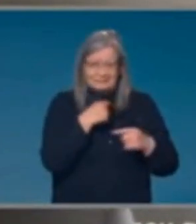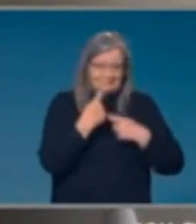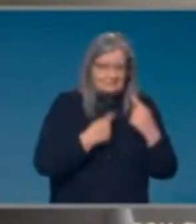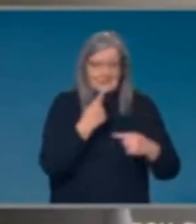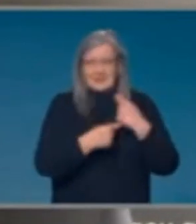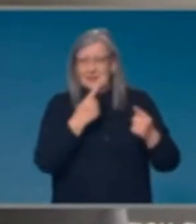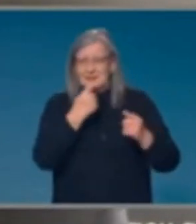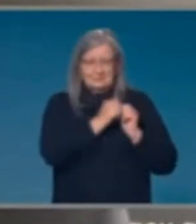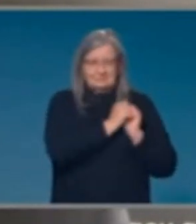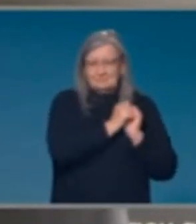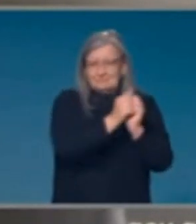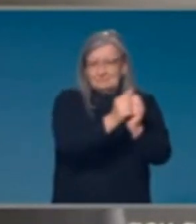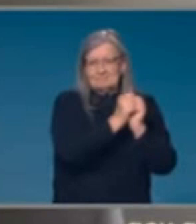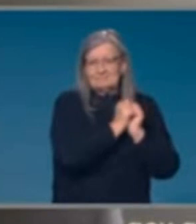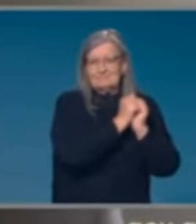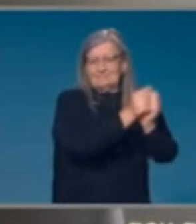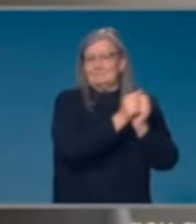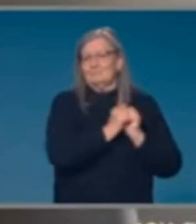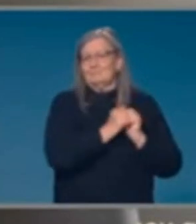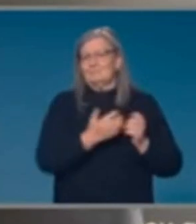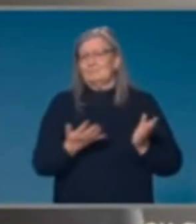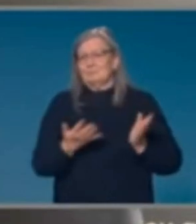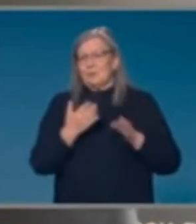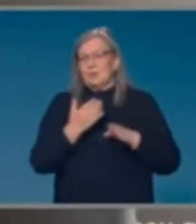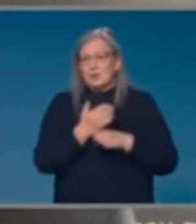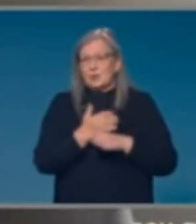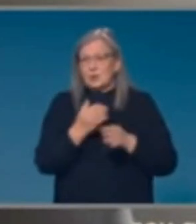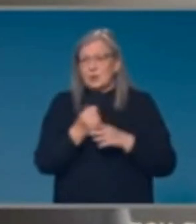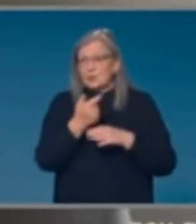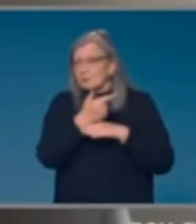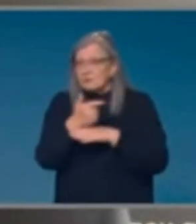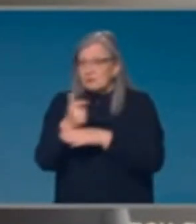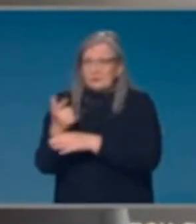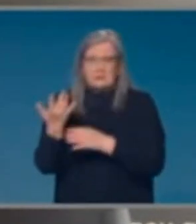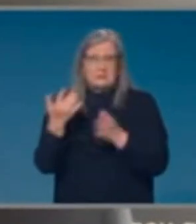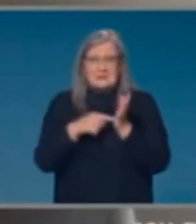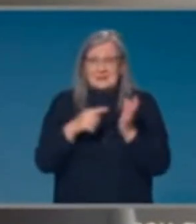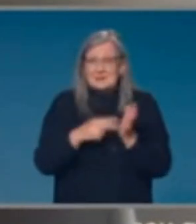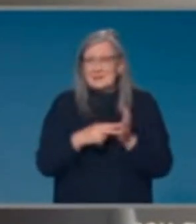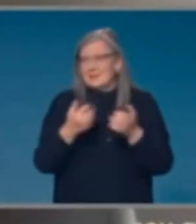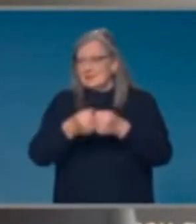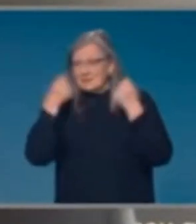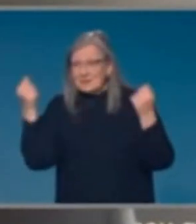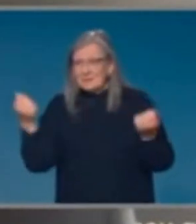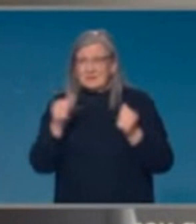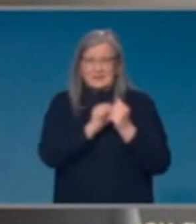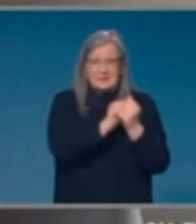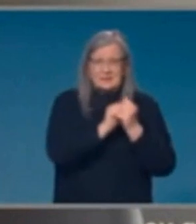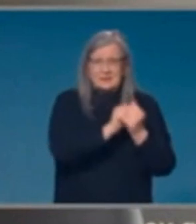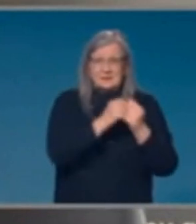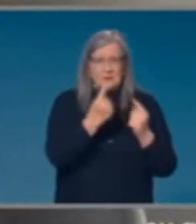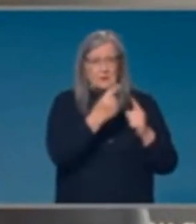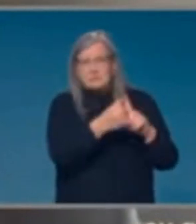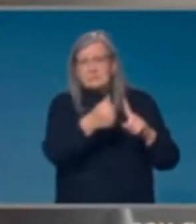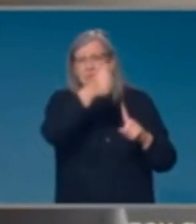partnership, and working with the media, working with the communities, working with Indigenous leaders, working